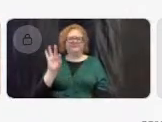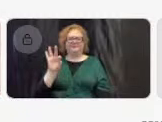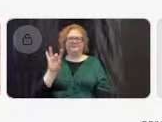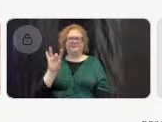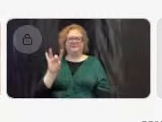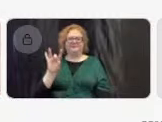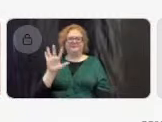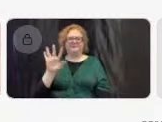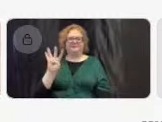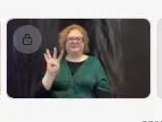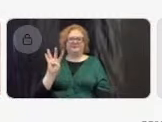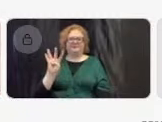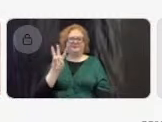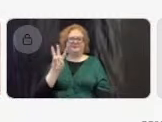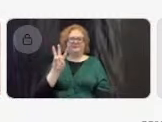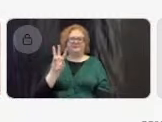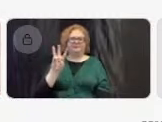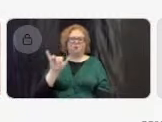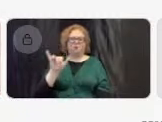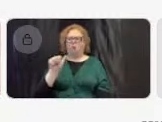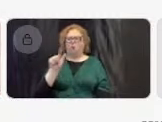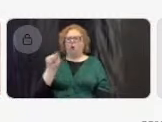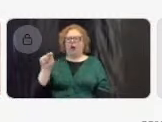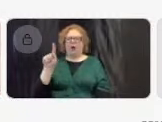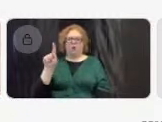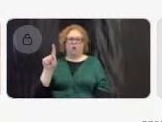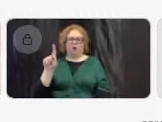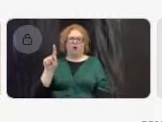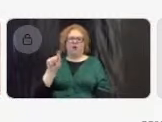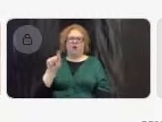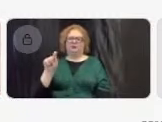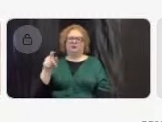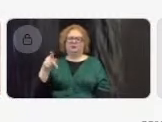7Z9854, Wyatt 1, PD-R,